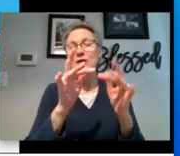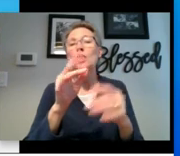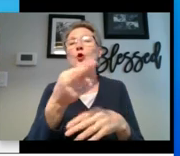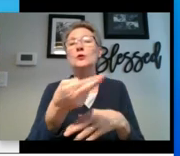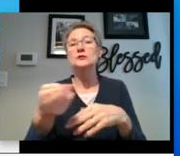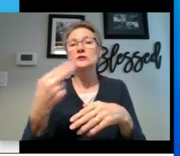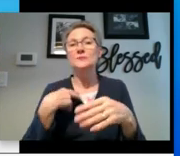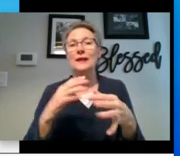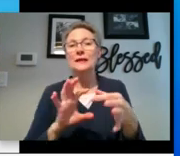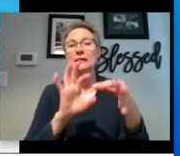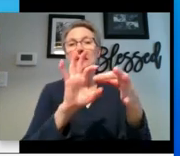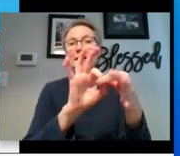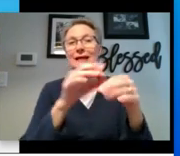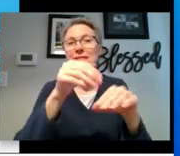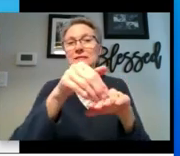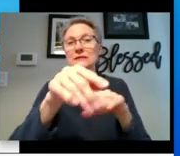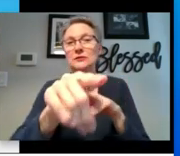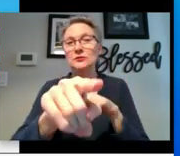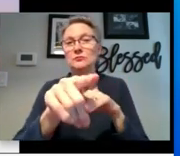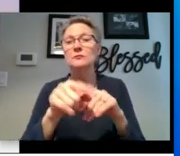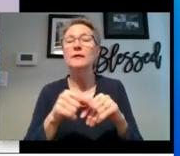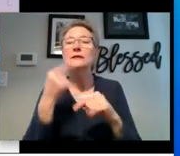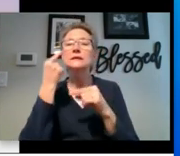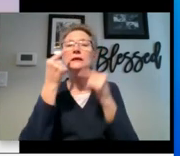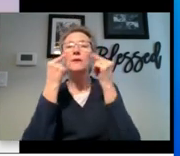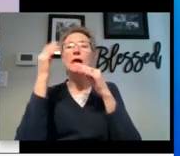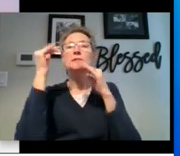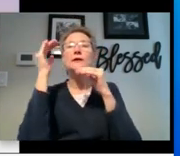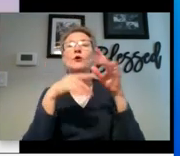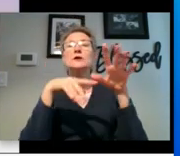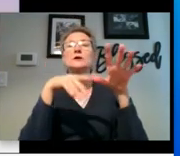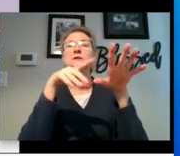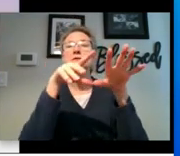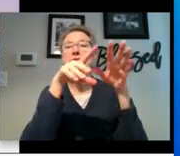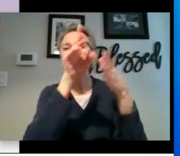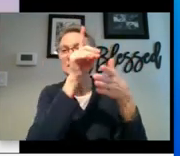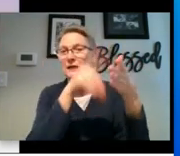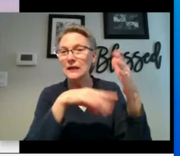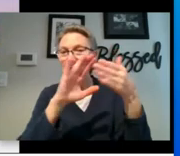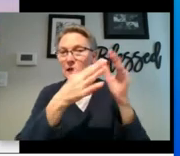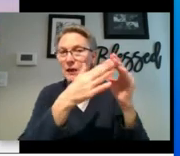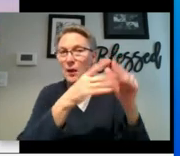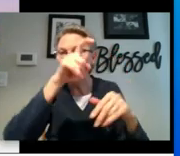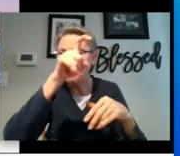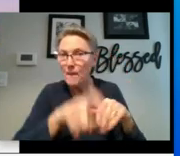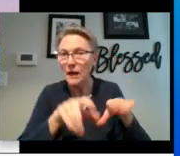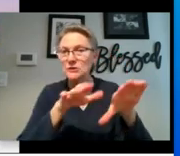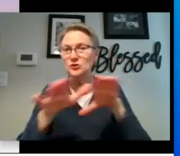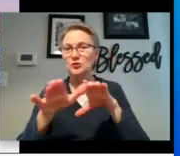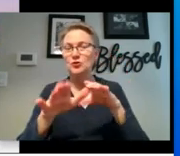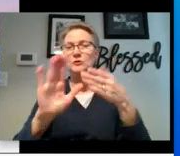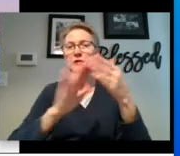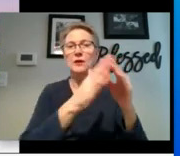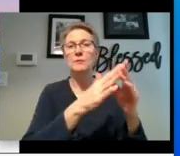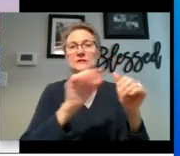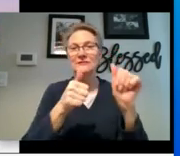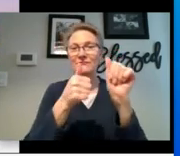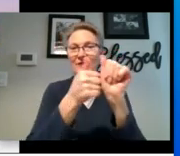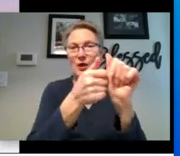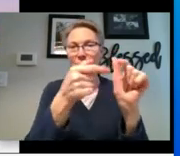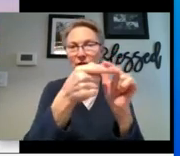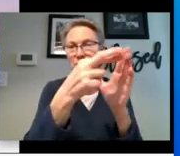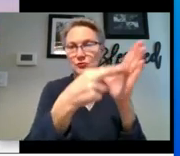well. So let's go ahead and start thinking about those expectations for designing a town. These are your must-dos. Your town must follow these parameters